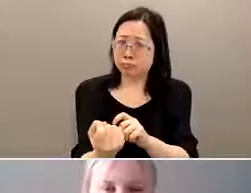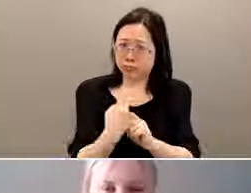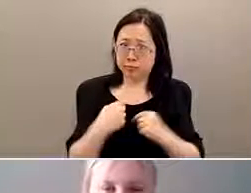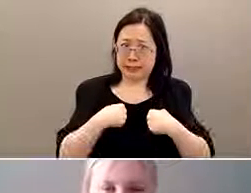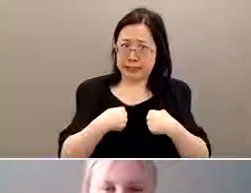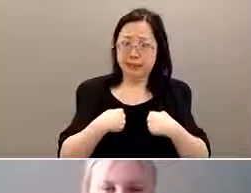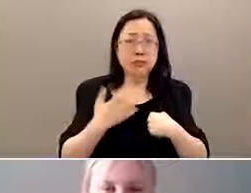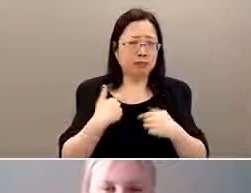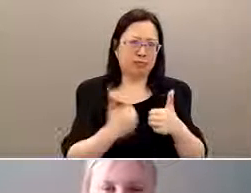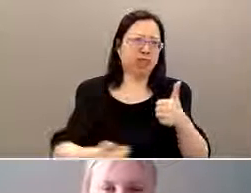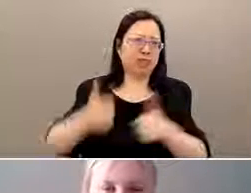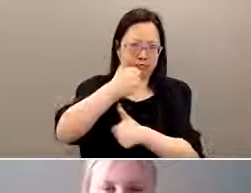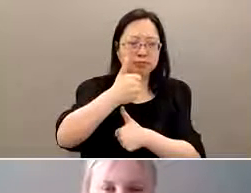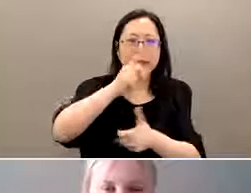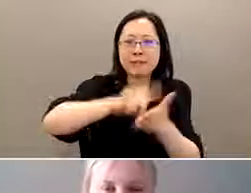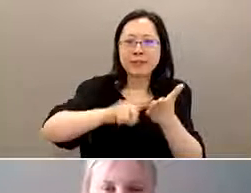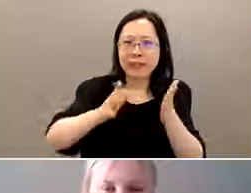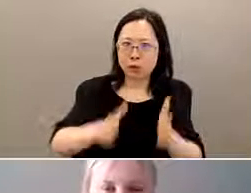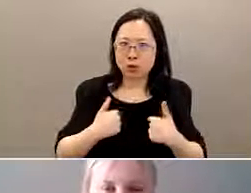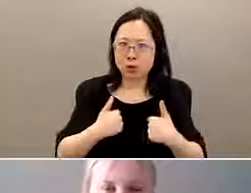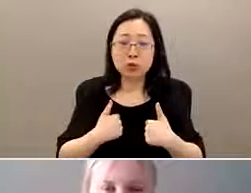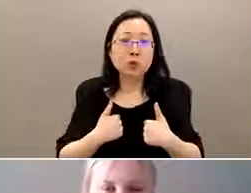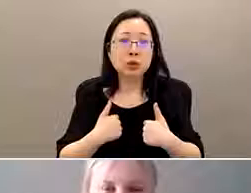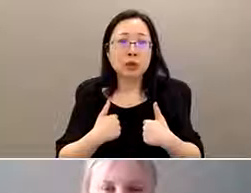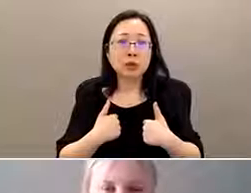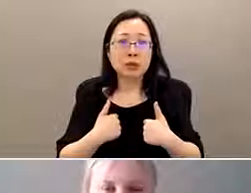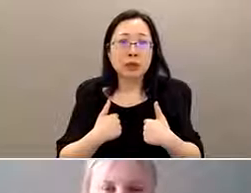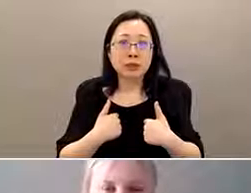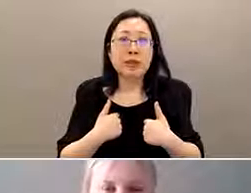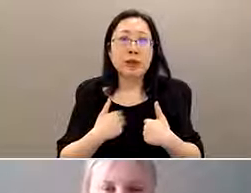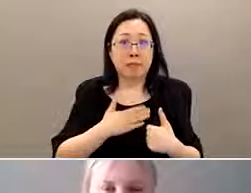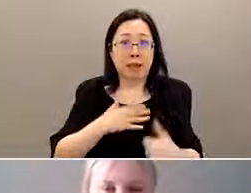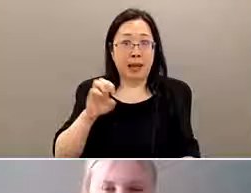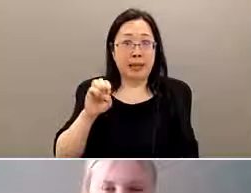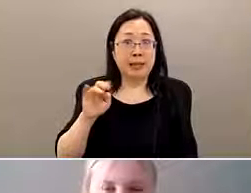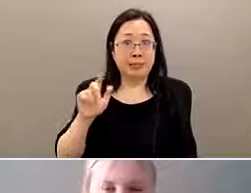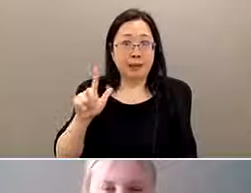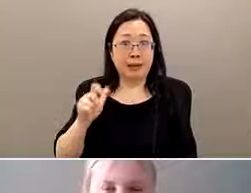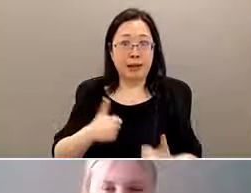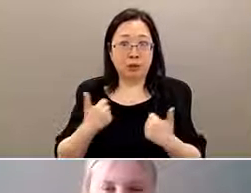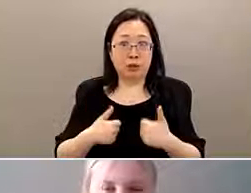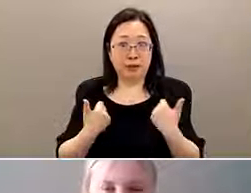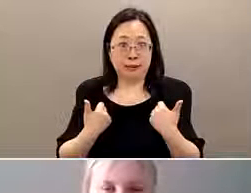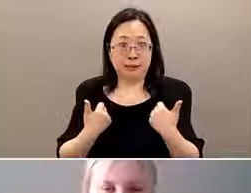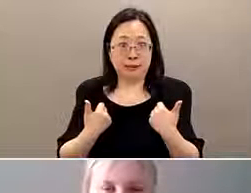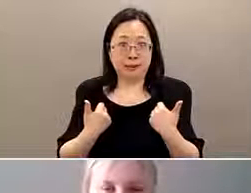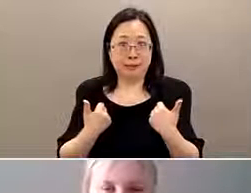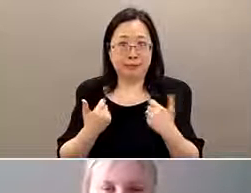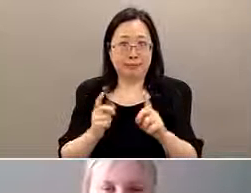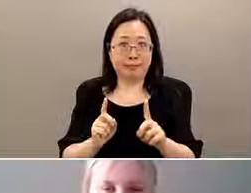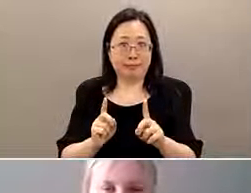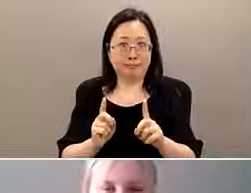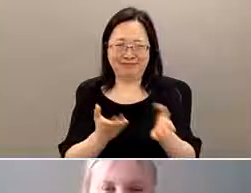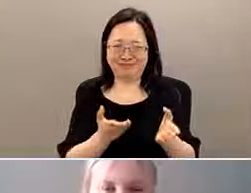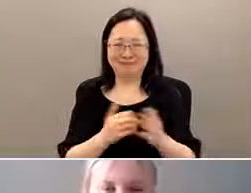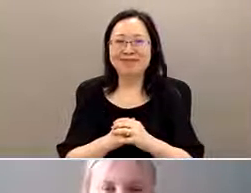investigator on the project. So my email address is coming